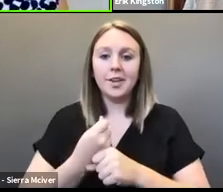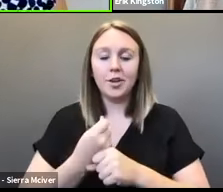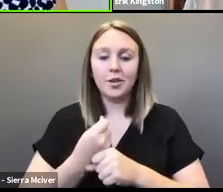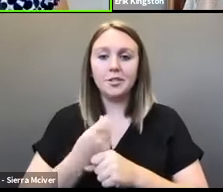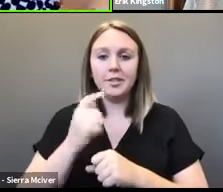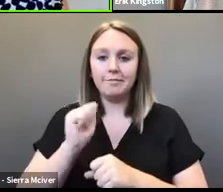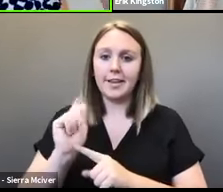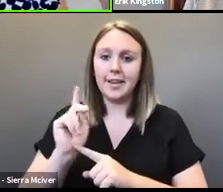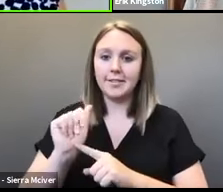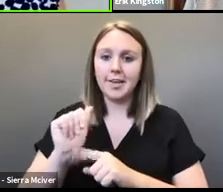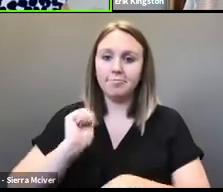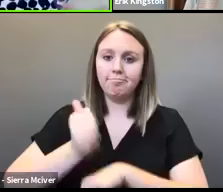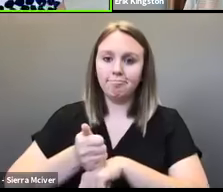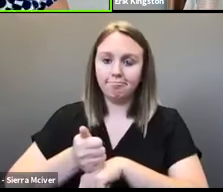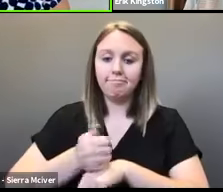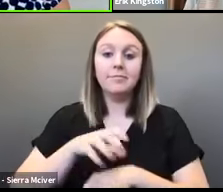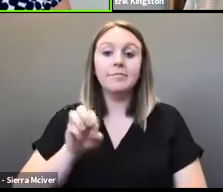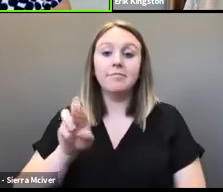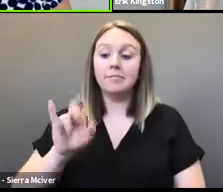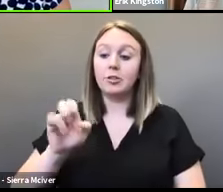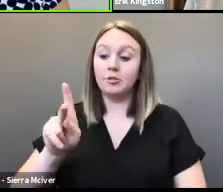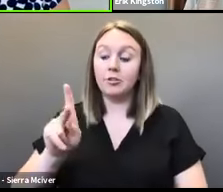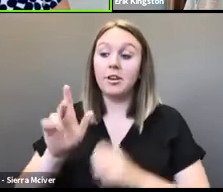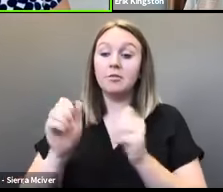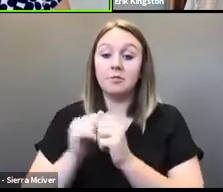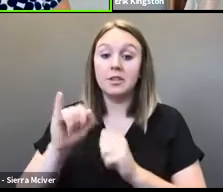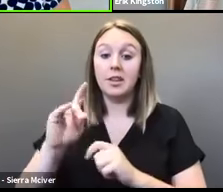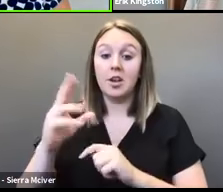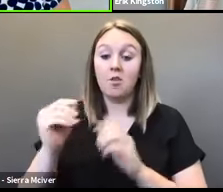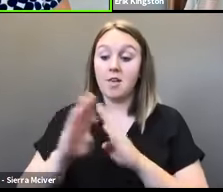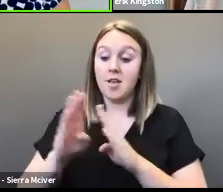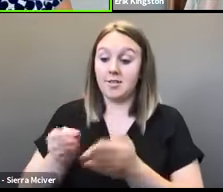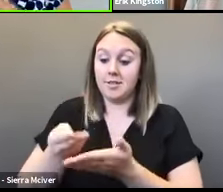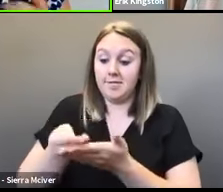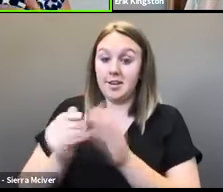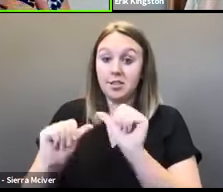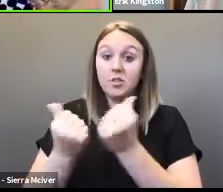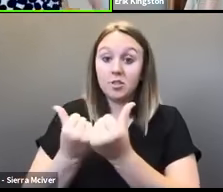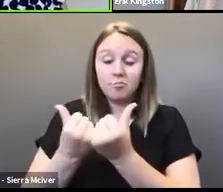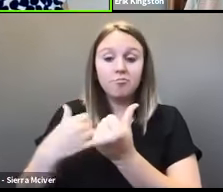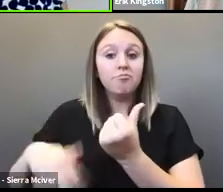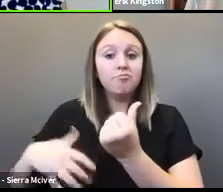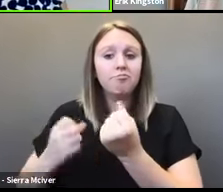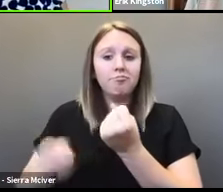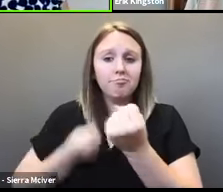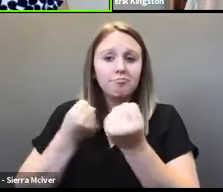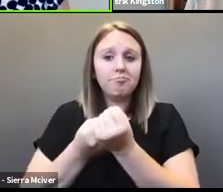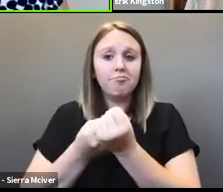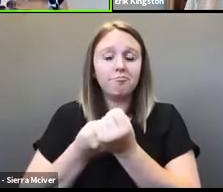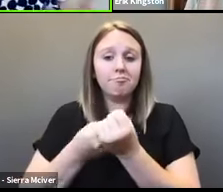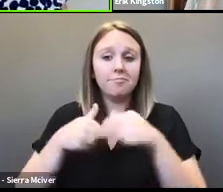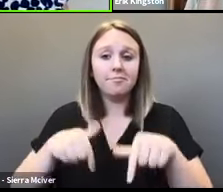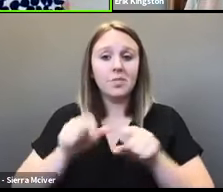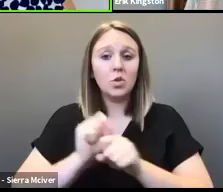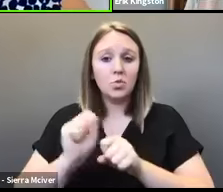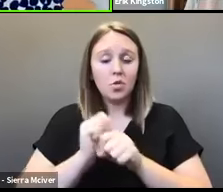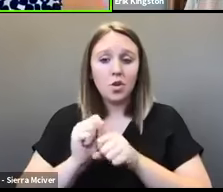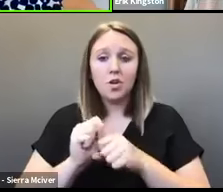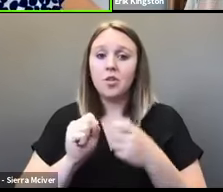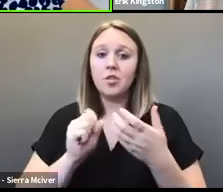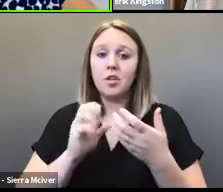and the Idaho Housing and Finance Association is very much a supporter of the work and allies